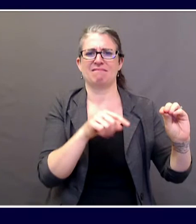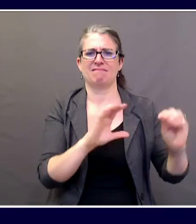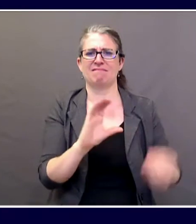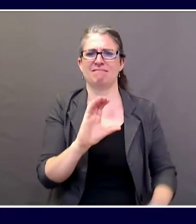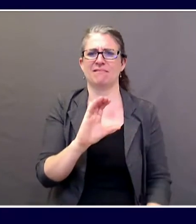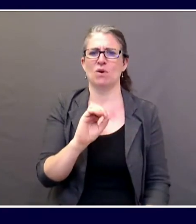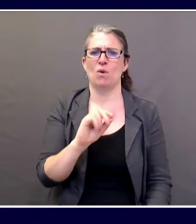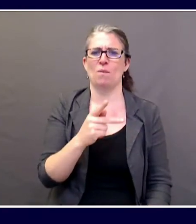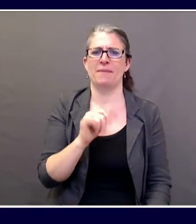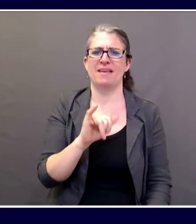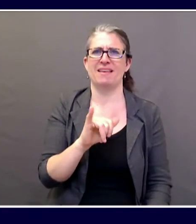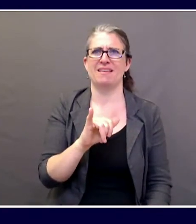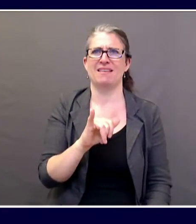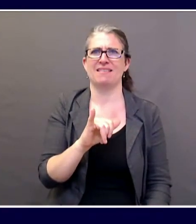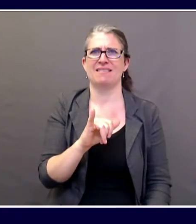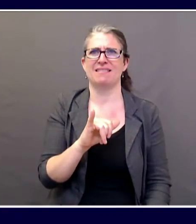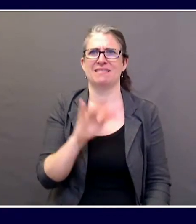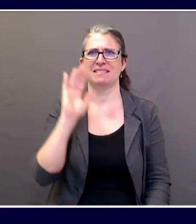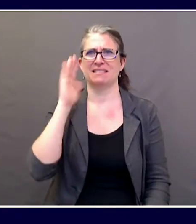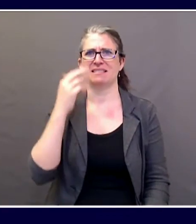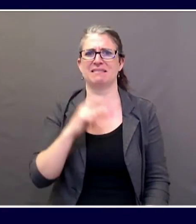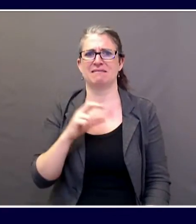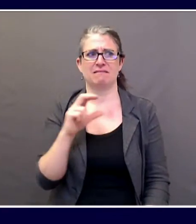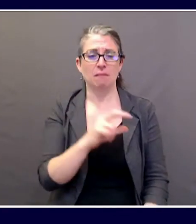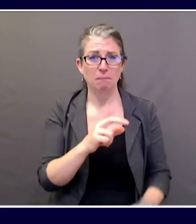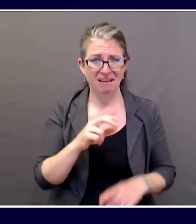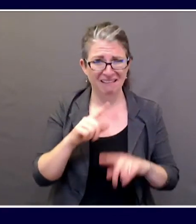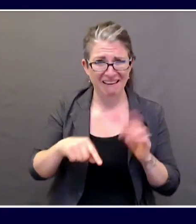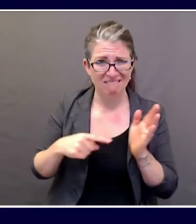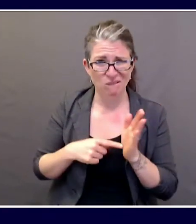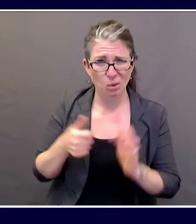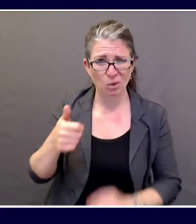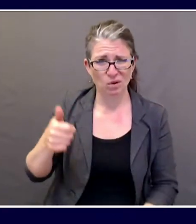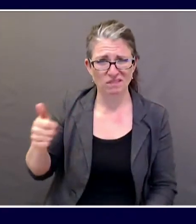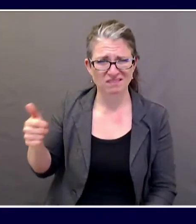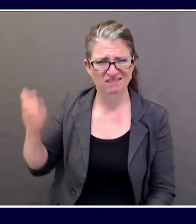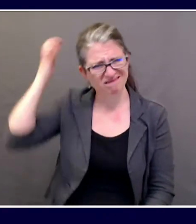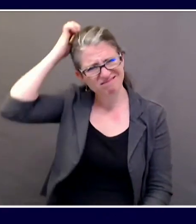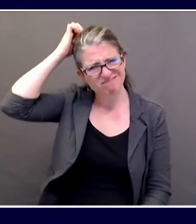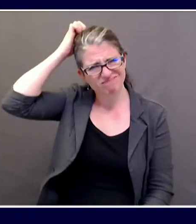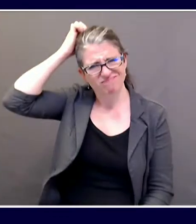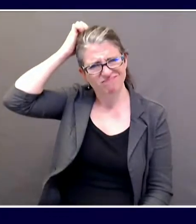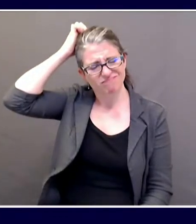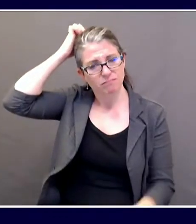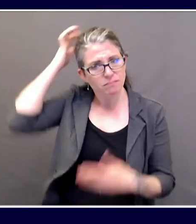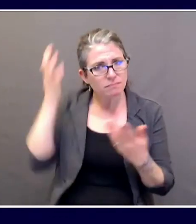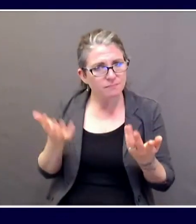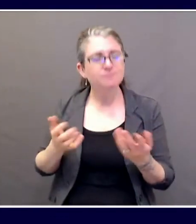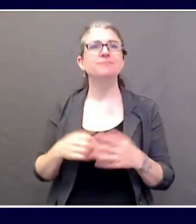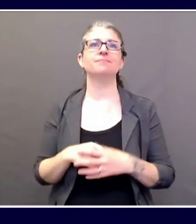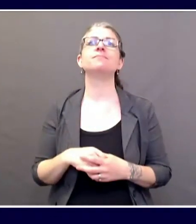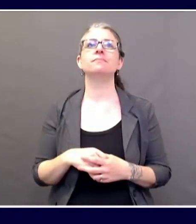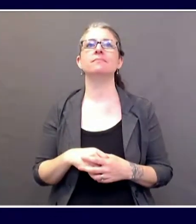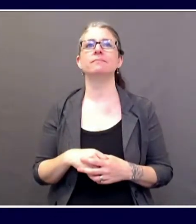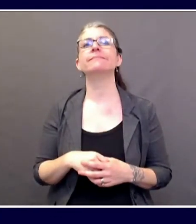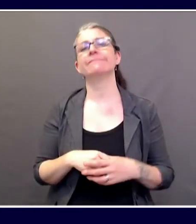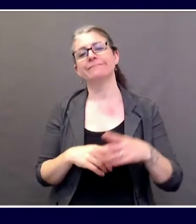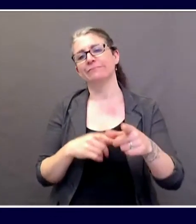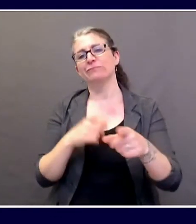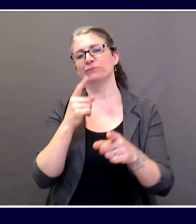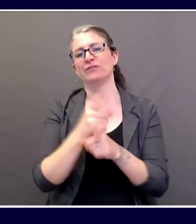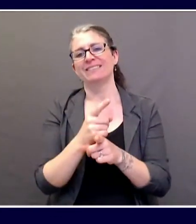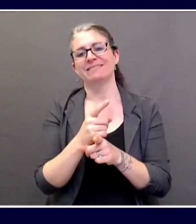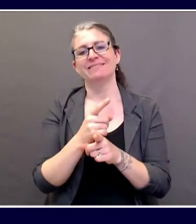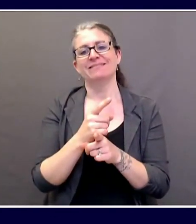can't necessarily suffer. Patrick, I am not the most knowledgeable person on this exact issue.